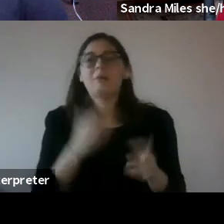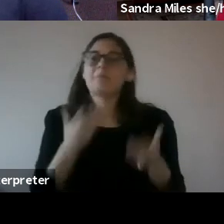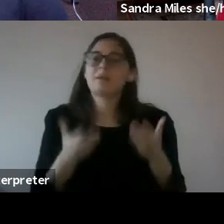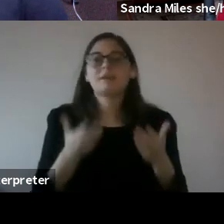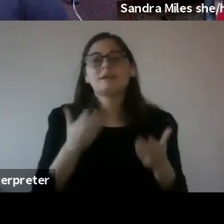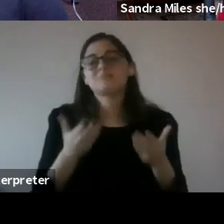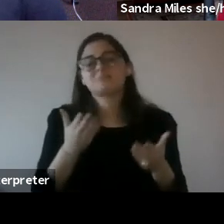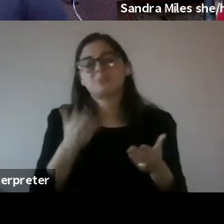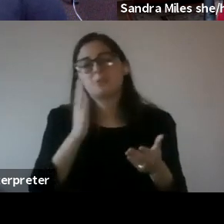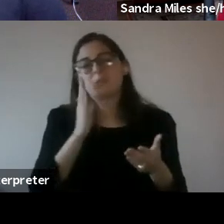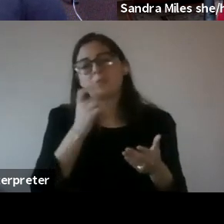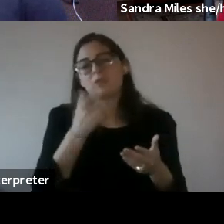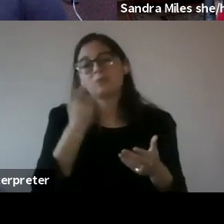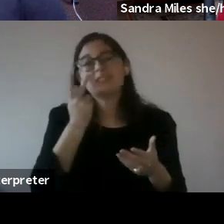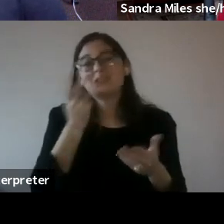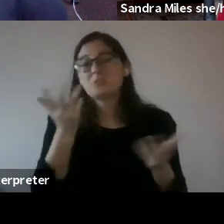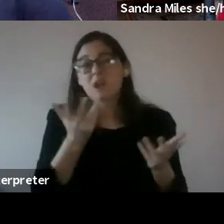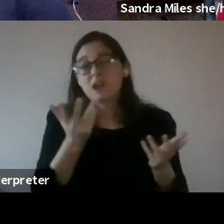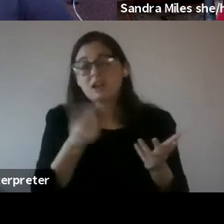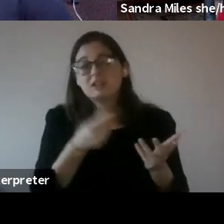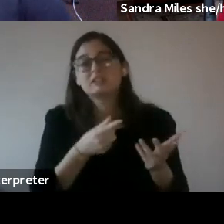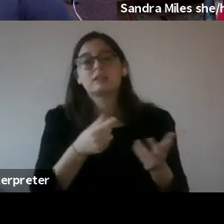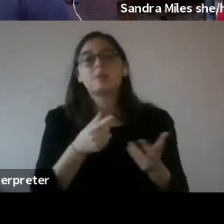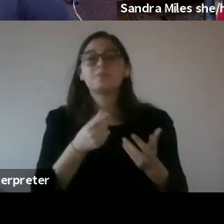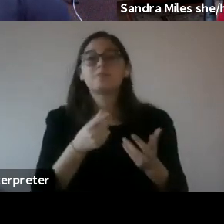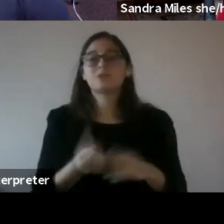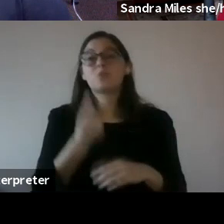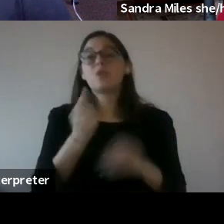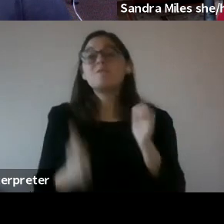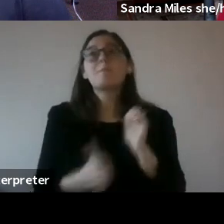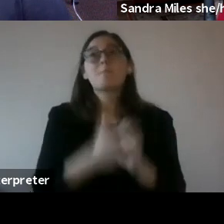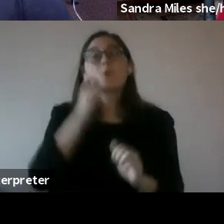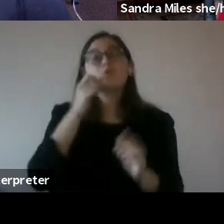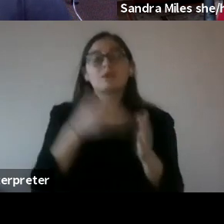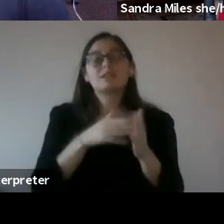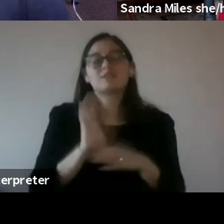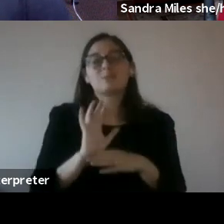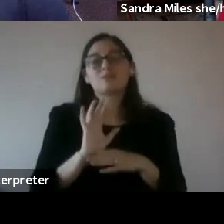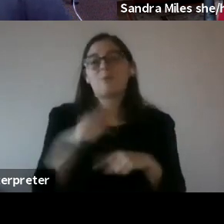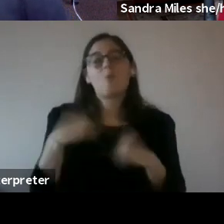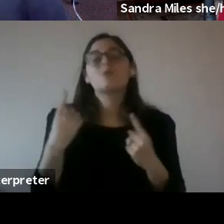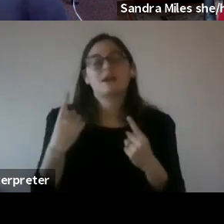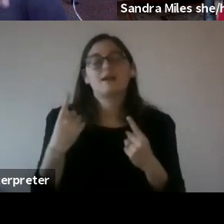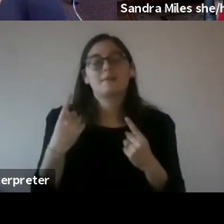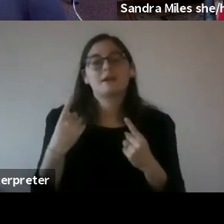see what it is. But it's one of the most racist films of all time. And then